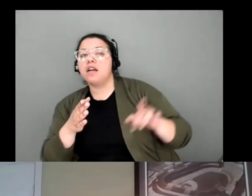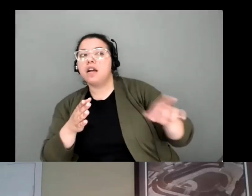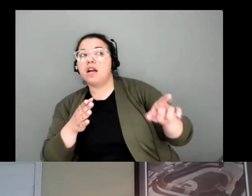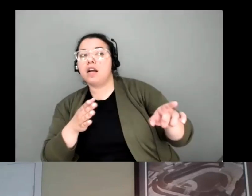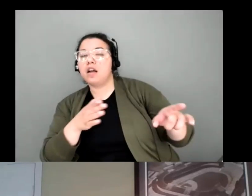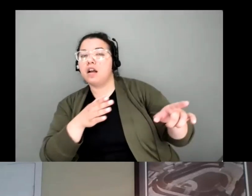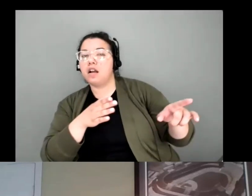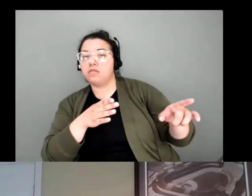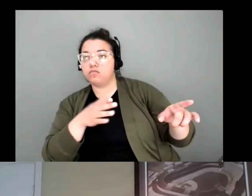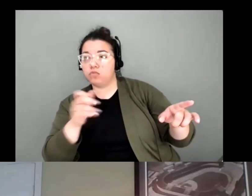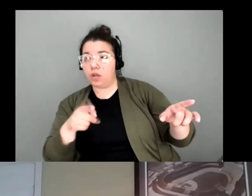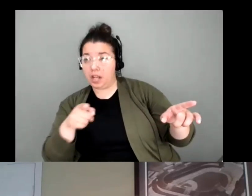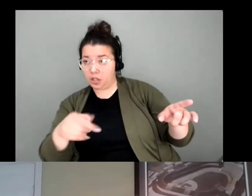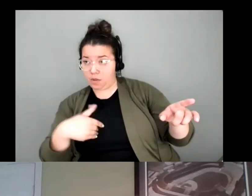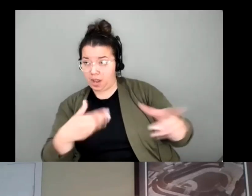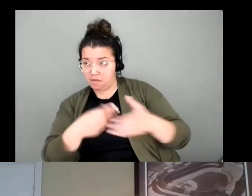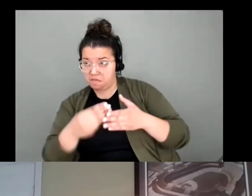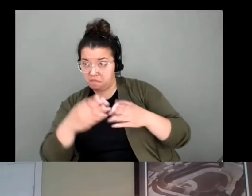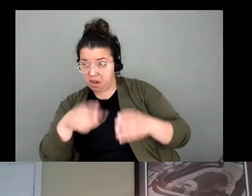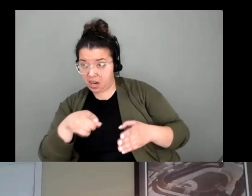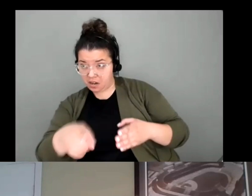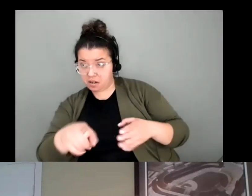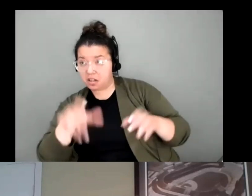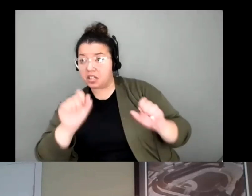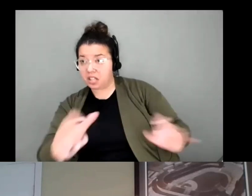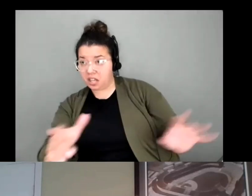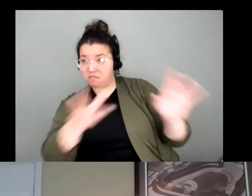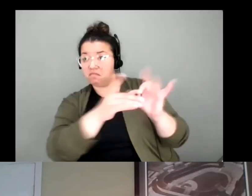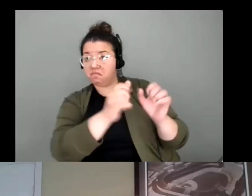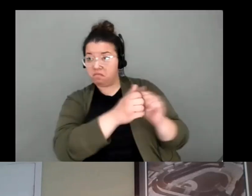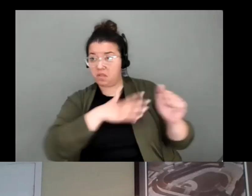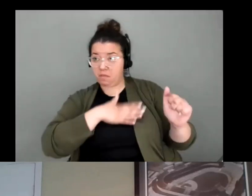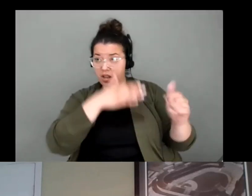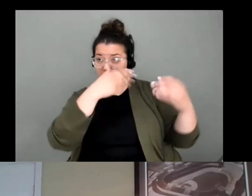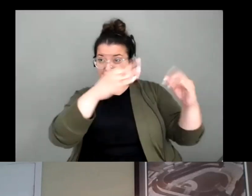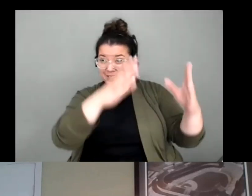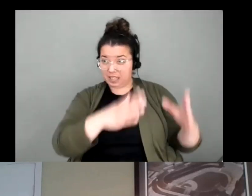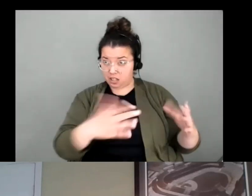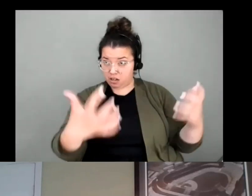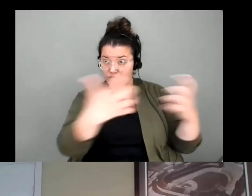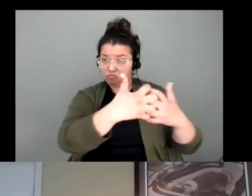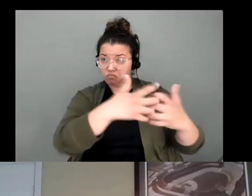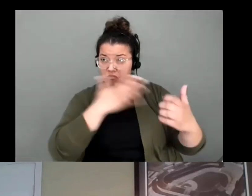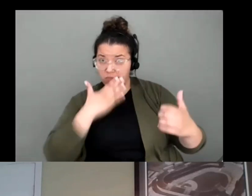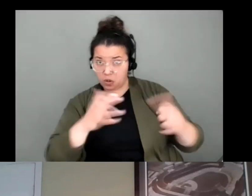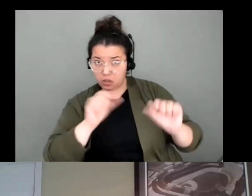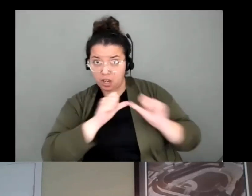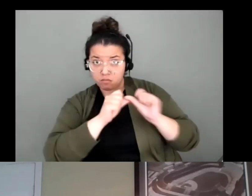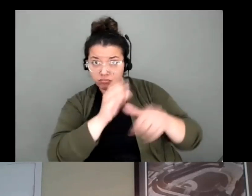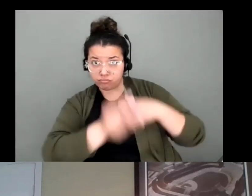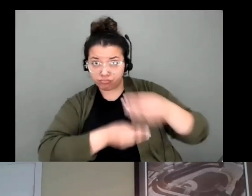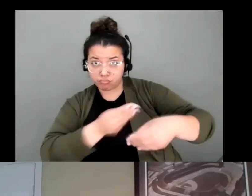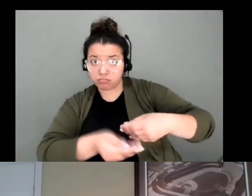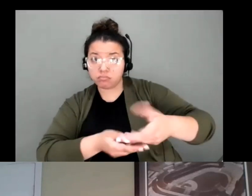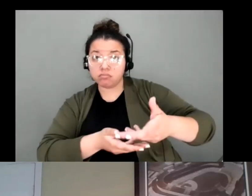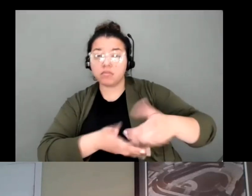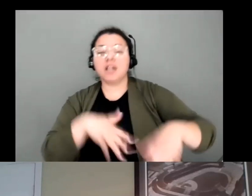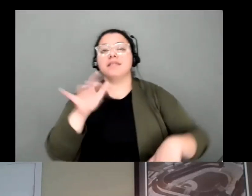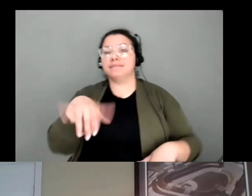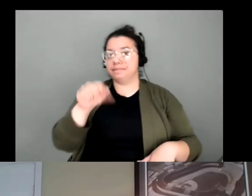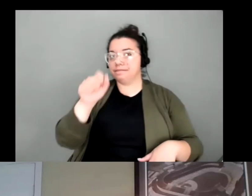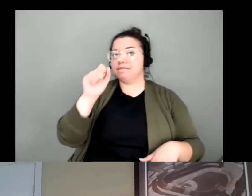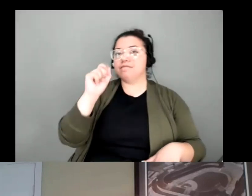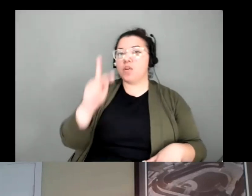to my home, are they solid? Are we going to be able to move forward with the transaction? Got it. Thank you for that. Let's get to some